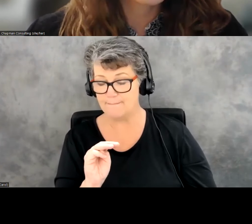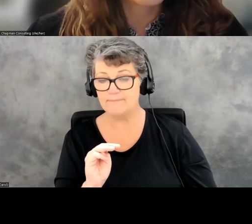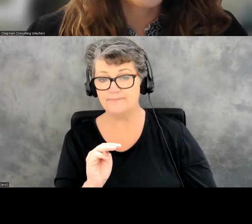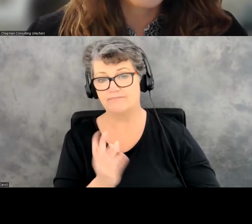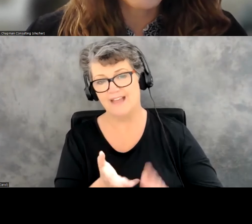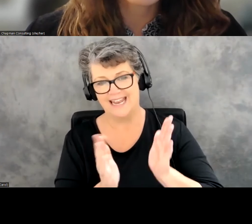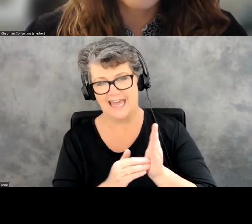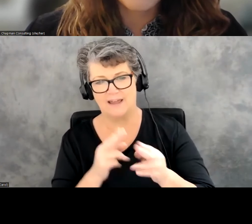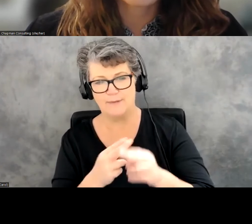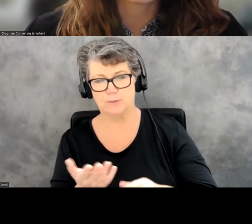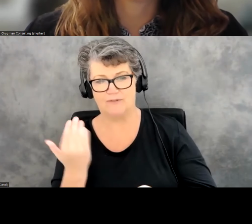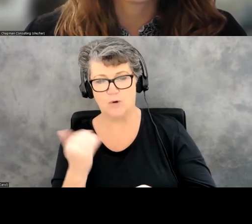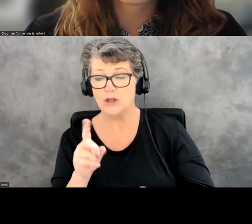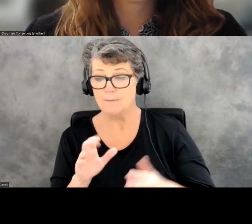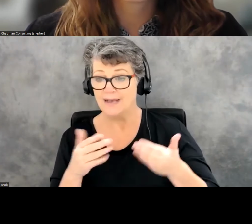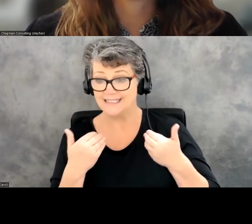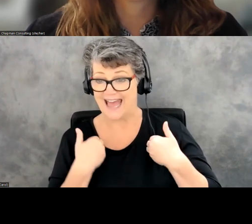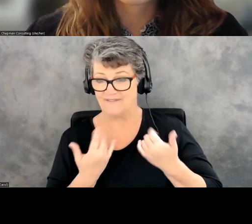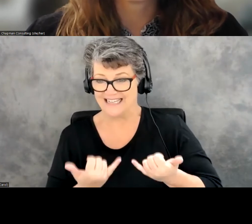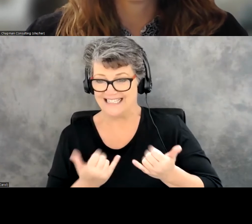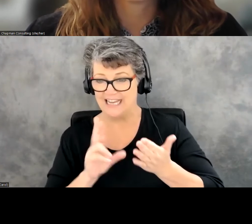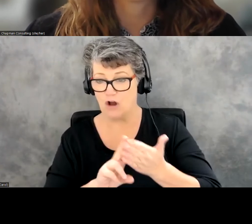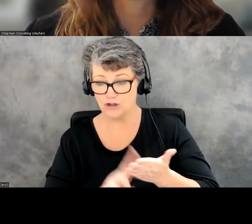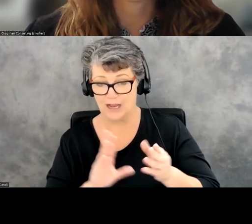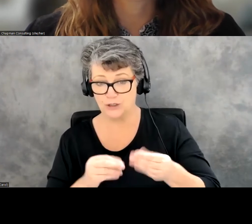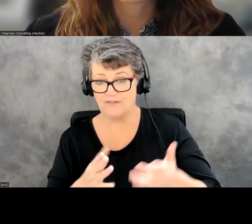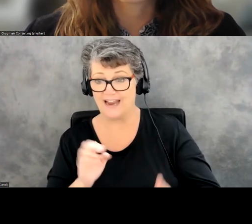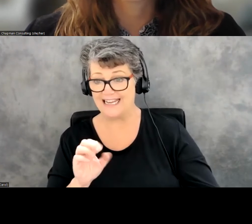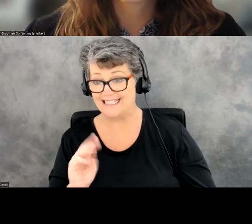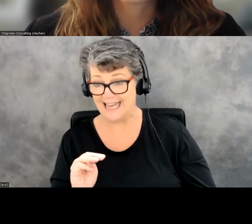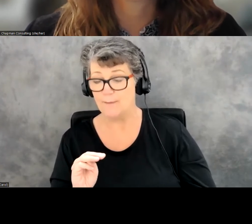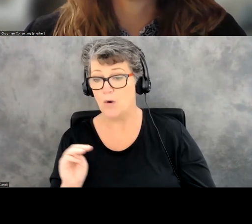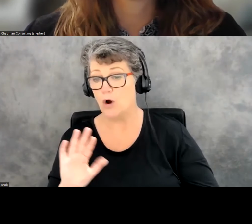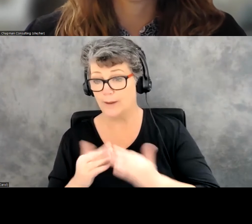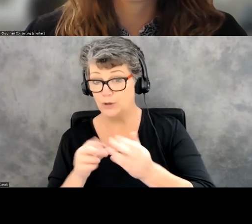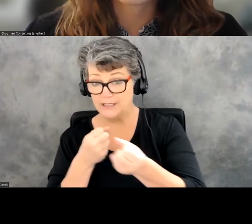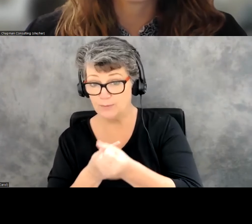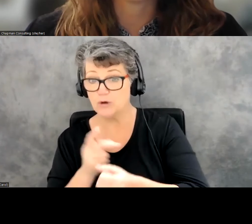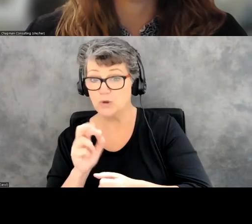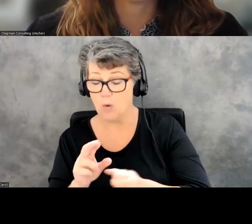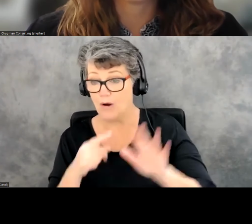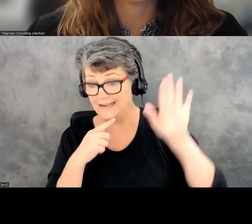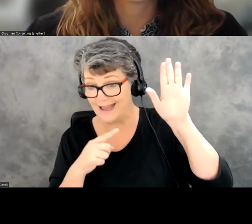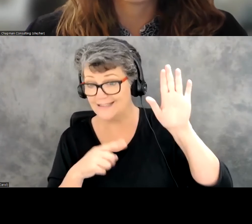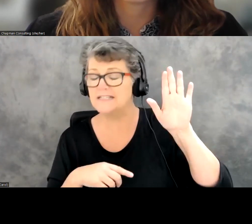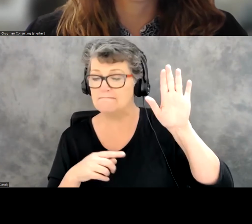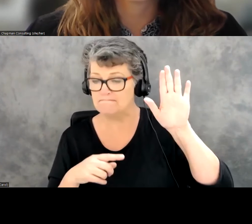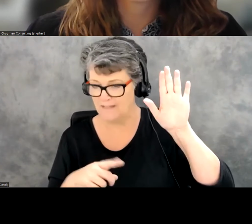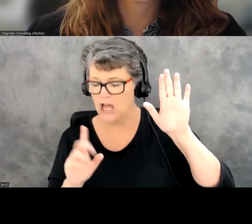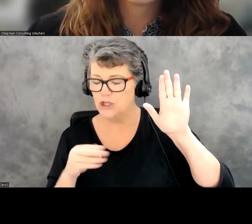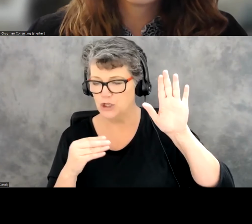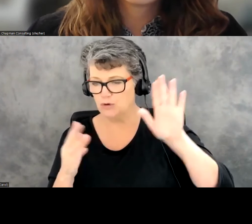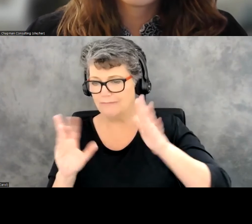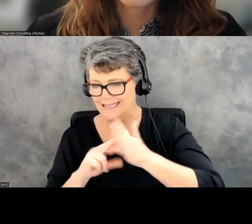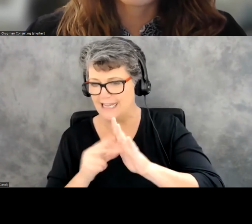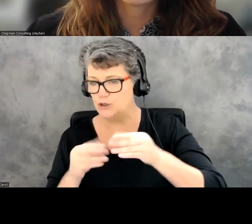as I mentioned before, you must have an existing contract to provide ECM or community supports or attest that you intend to provide